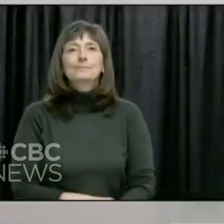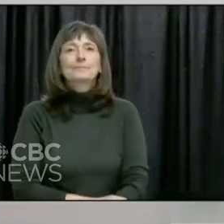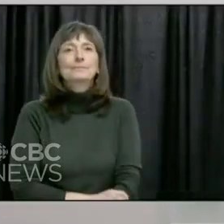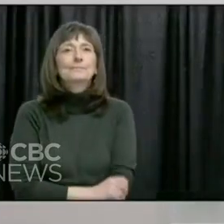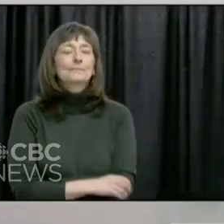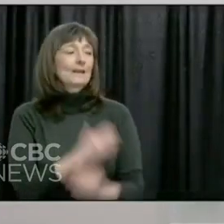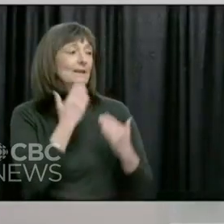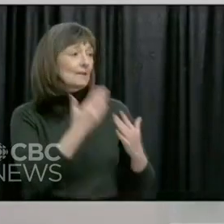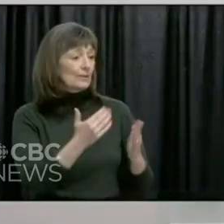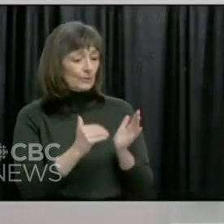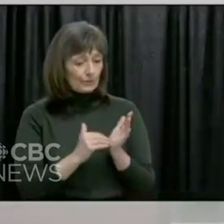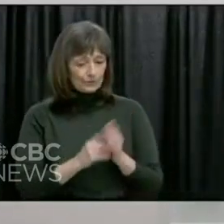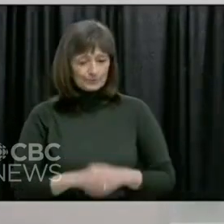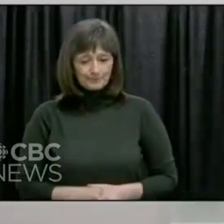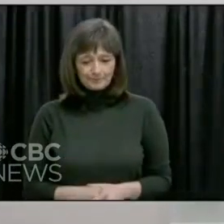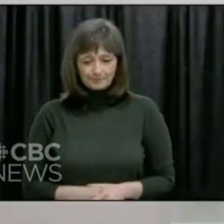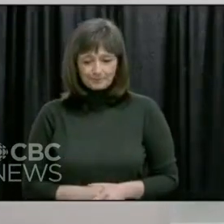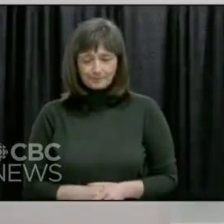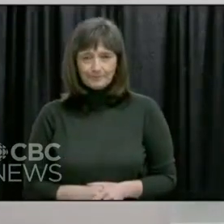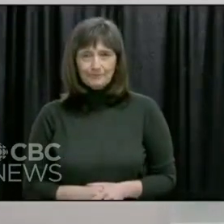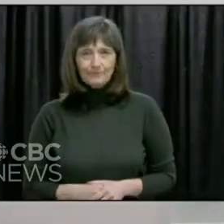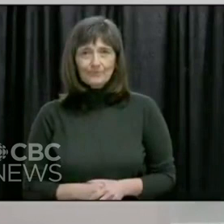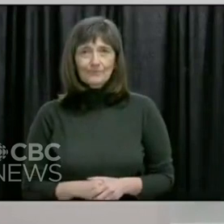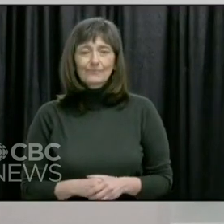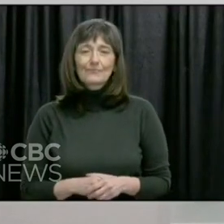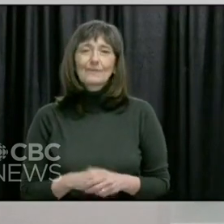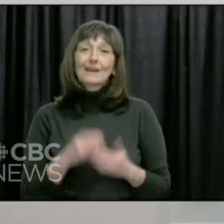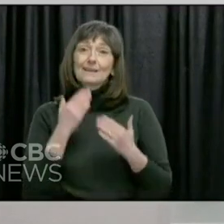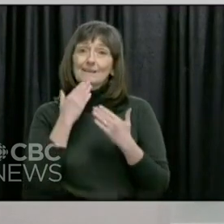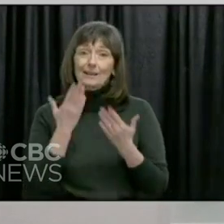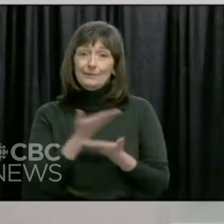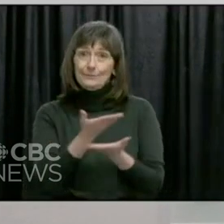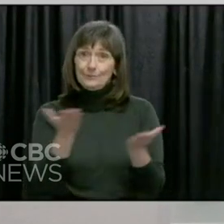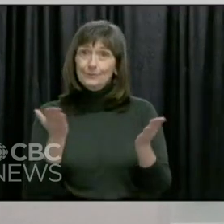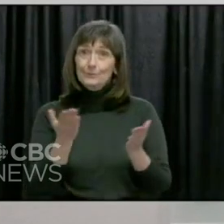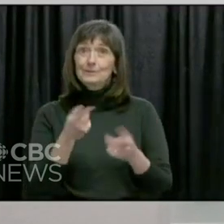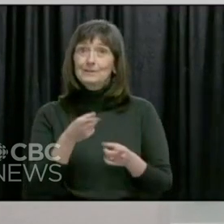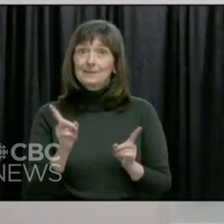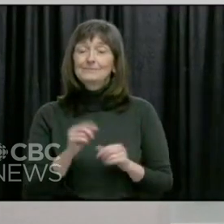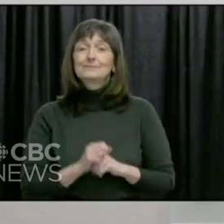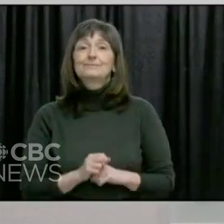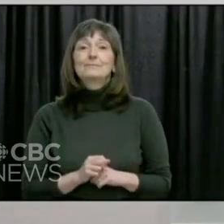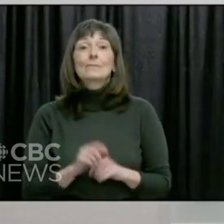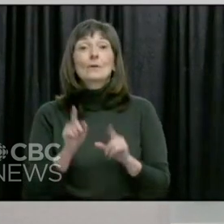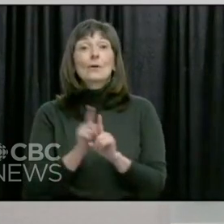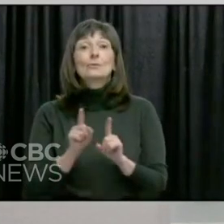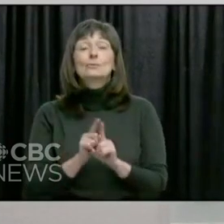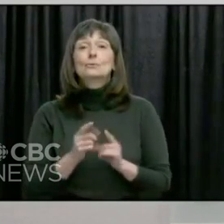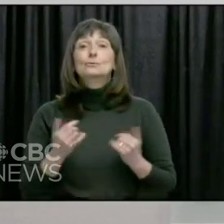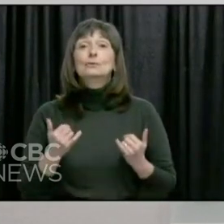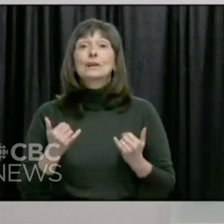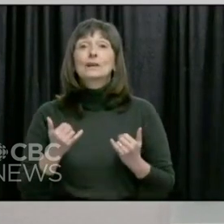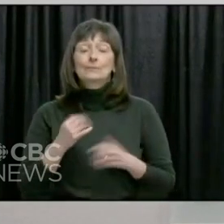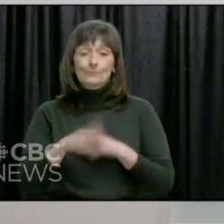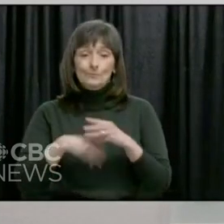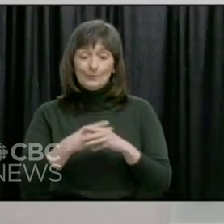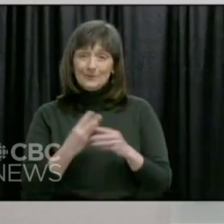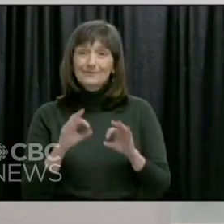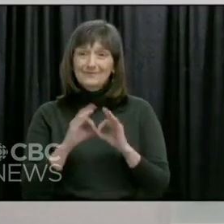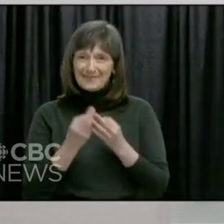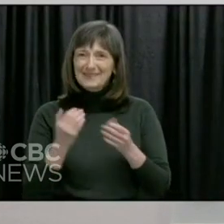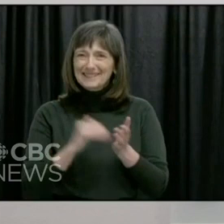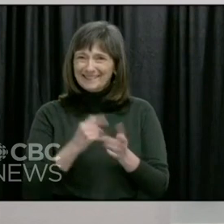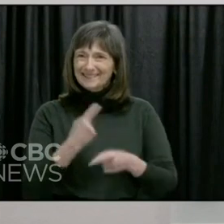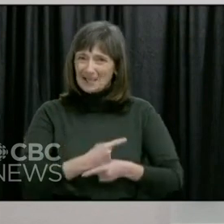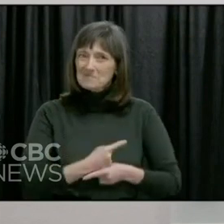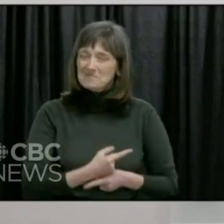Well, thank you, Dr. Fitzgerald, and thank you for everyone, as you just mentioned, that this also marks World Family Doctor Day, which presents